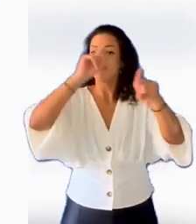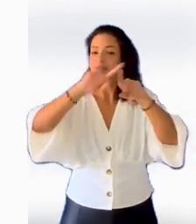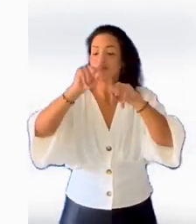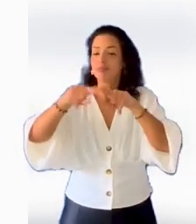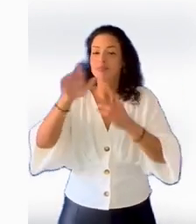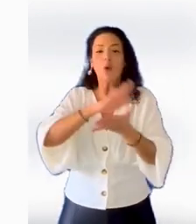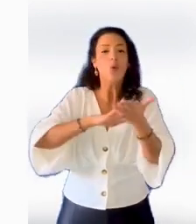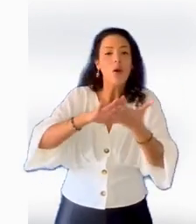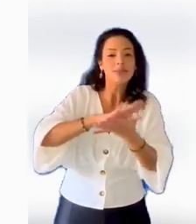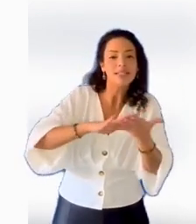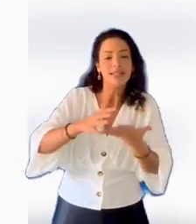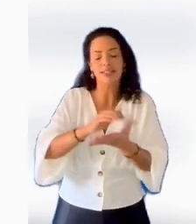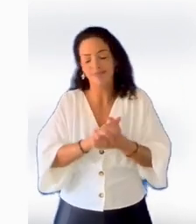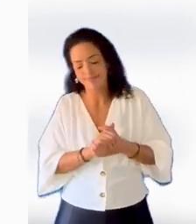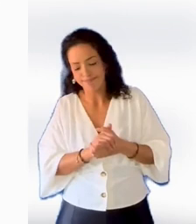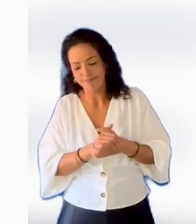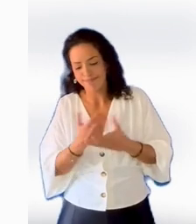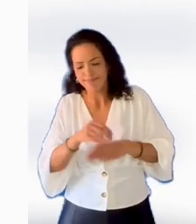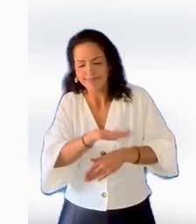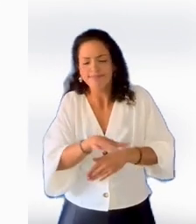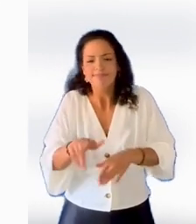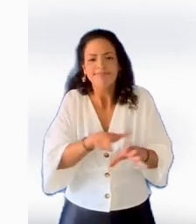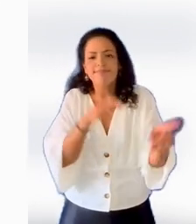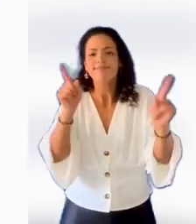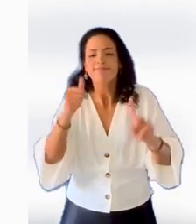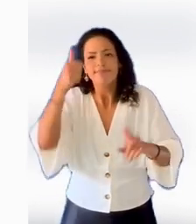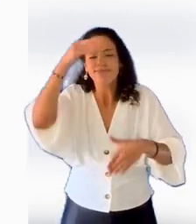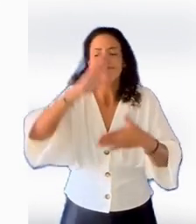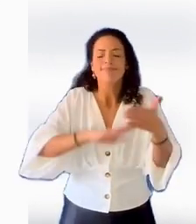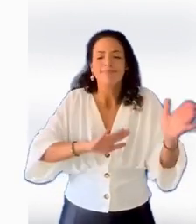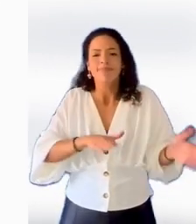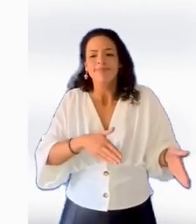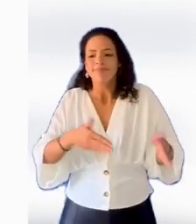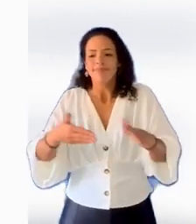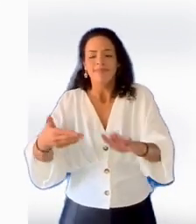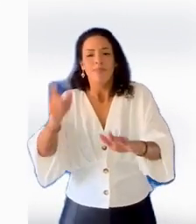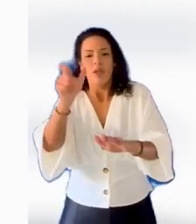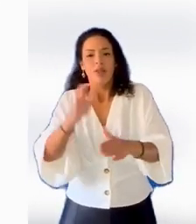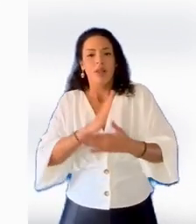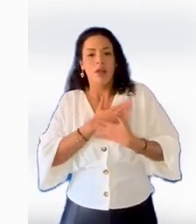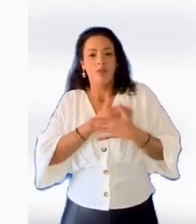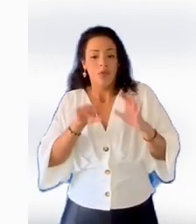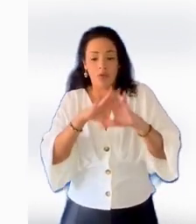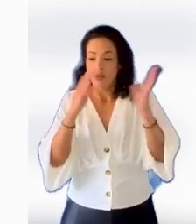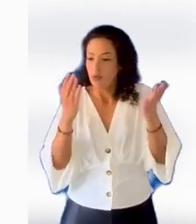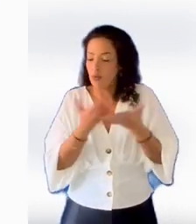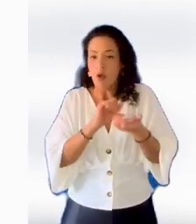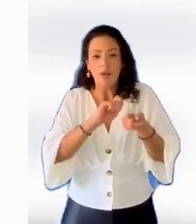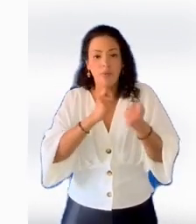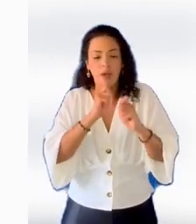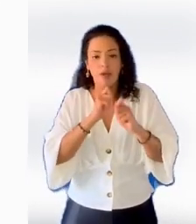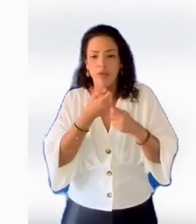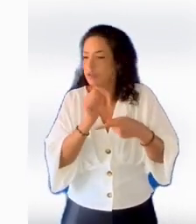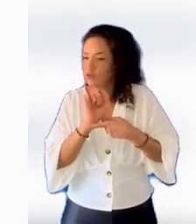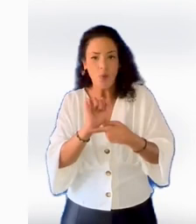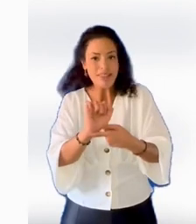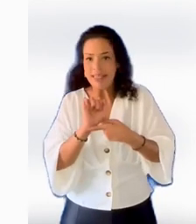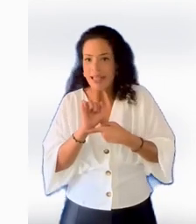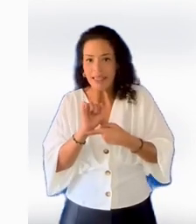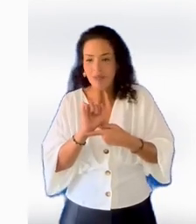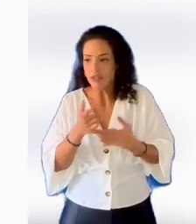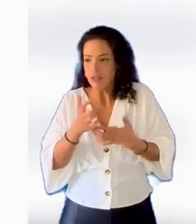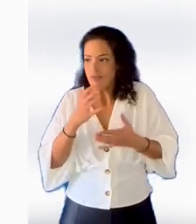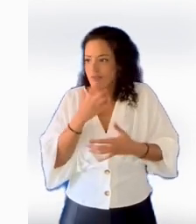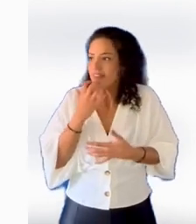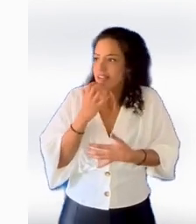of contexts. For example, when children and young people experience the loss of a loved one, the world becomes an extremely unsafe place, fraught with